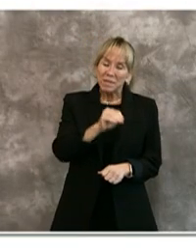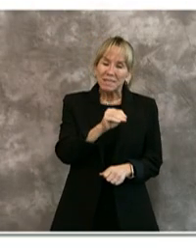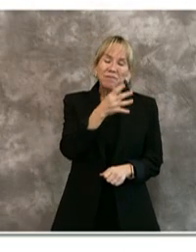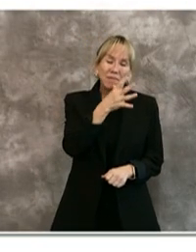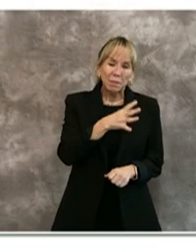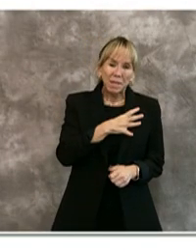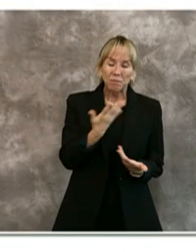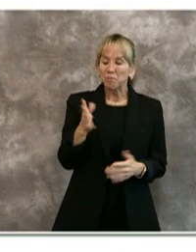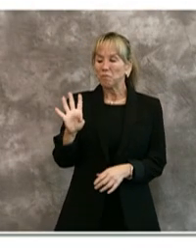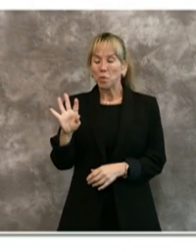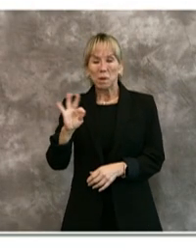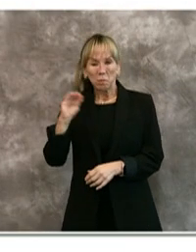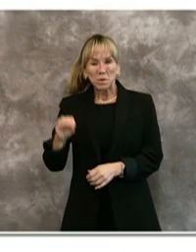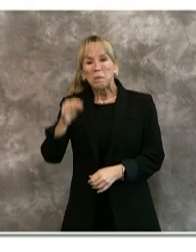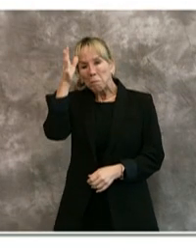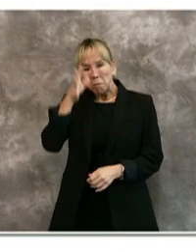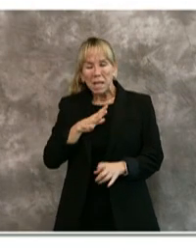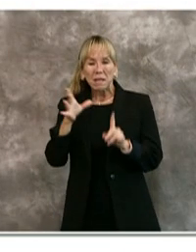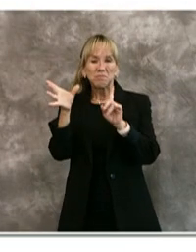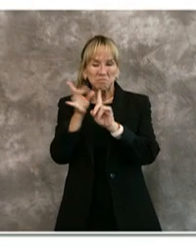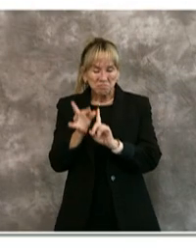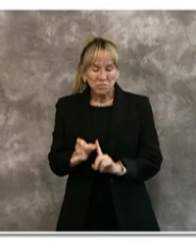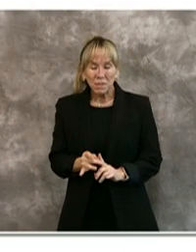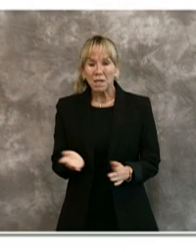49% are male.